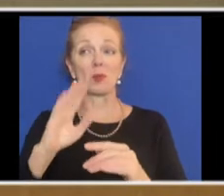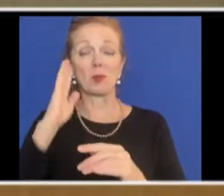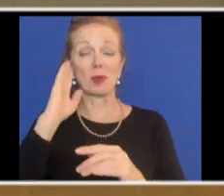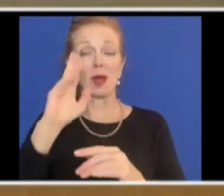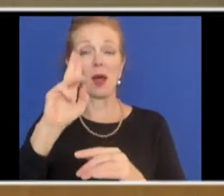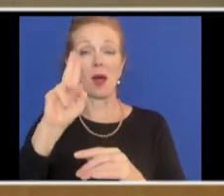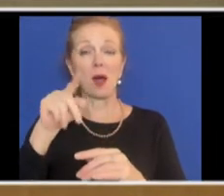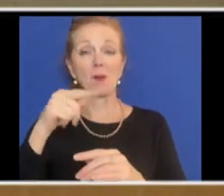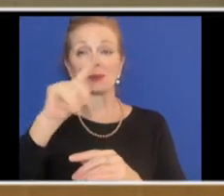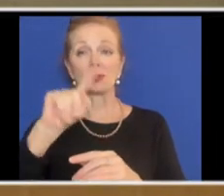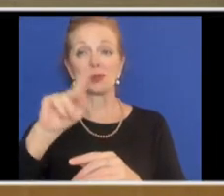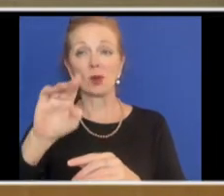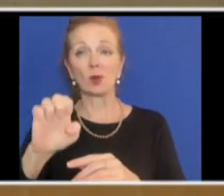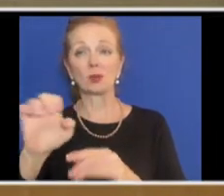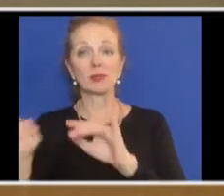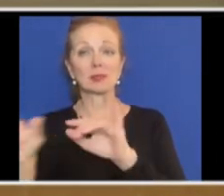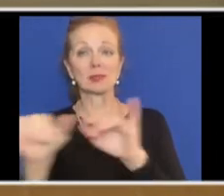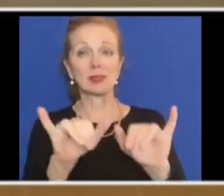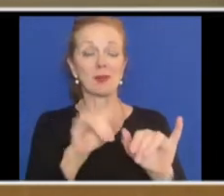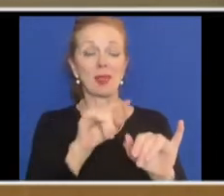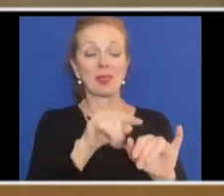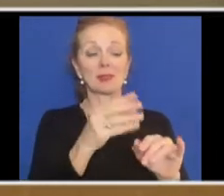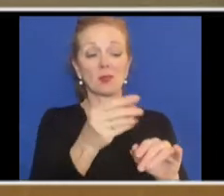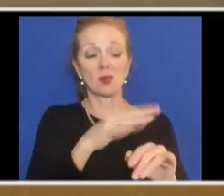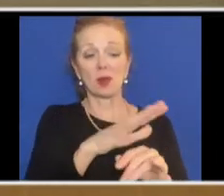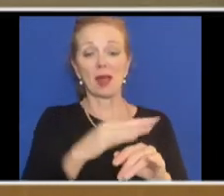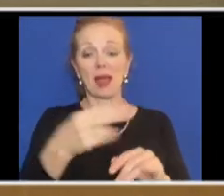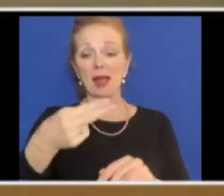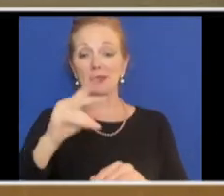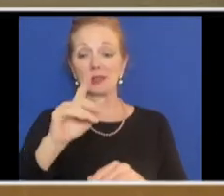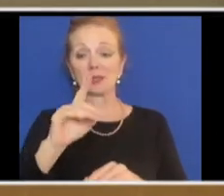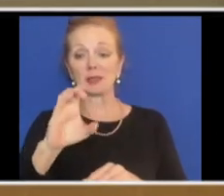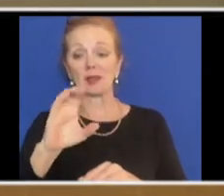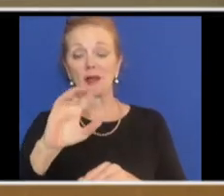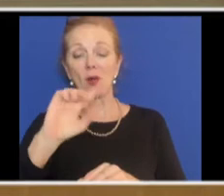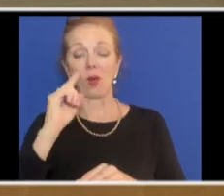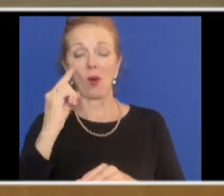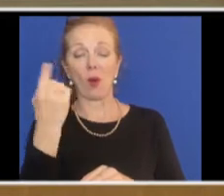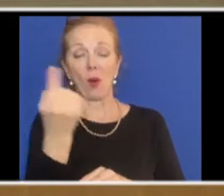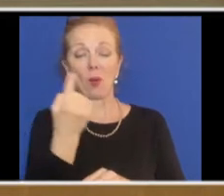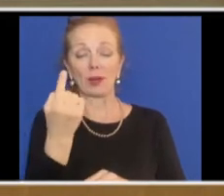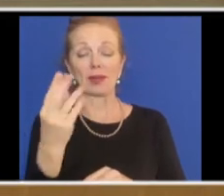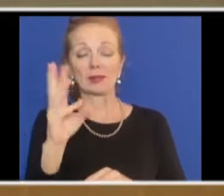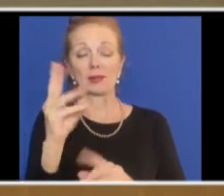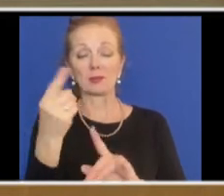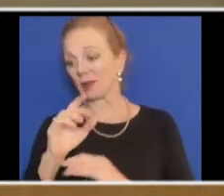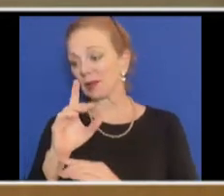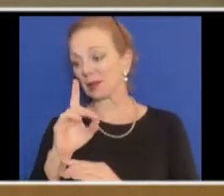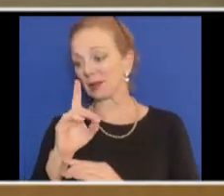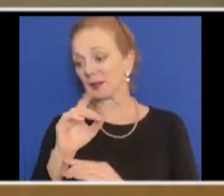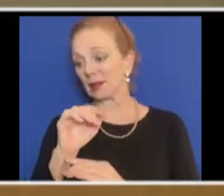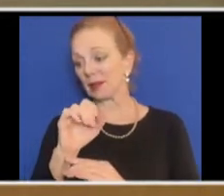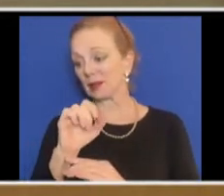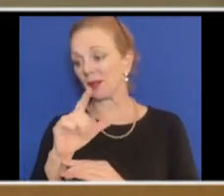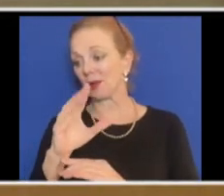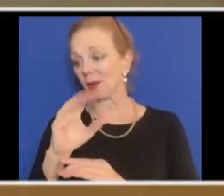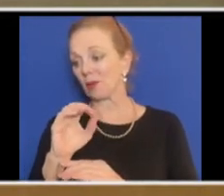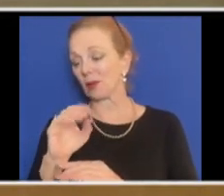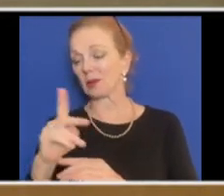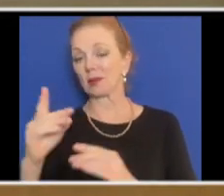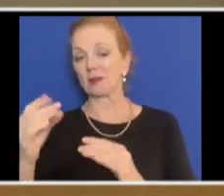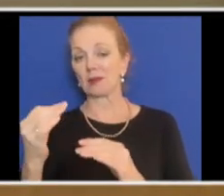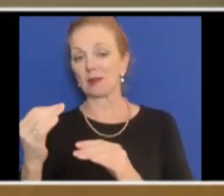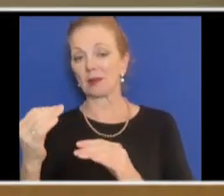well um the HTC only has six months to review Once the application Begins the review processing input from